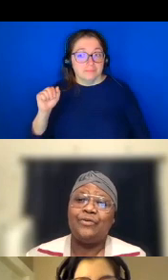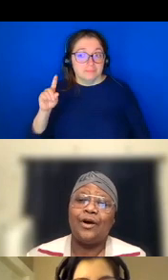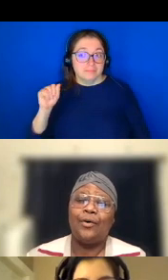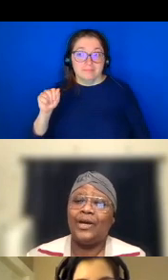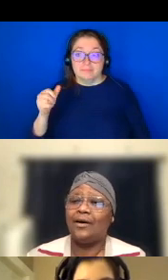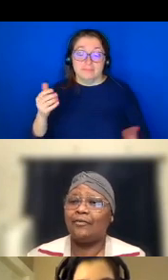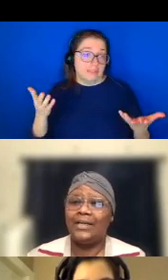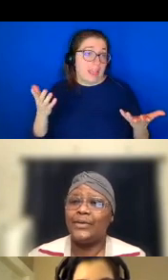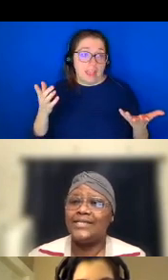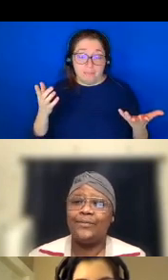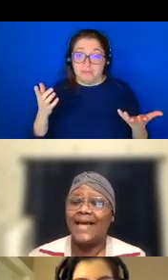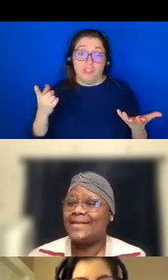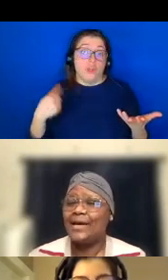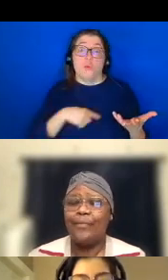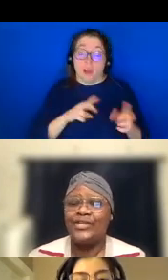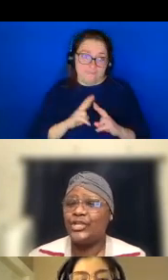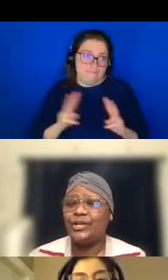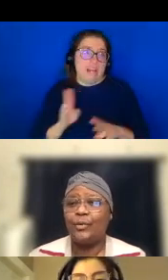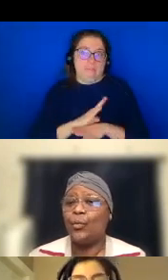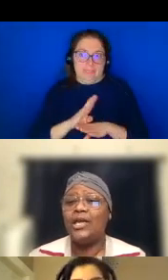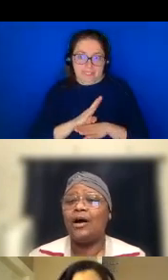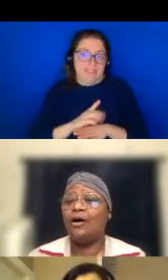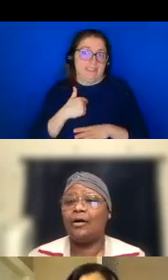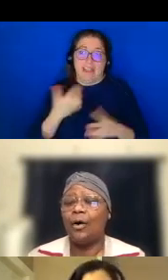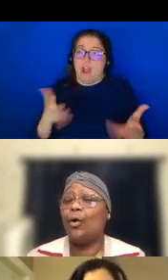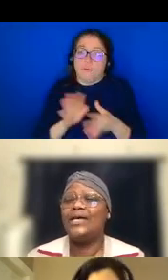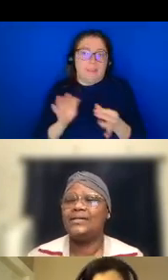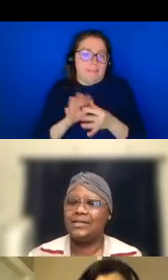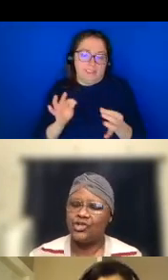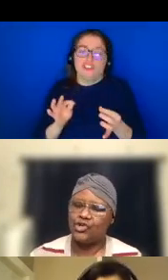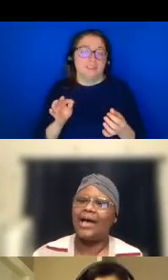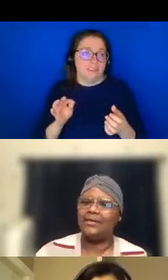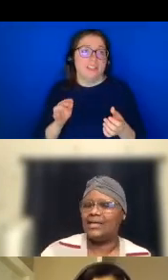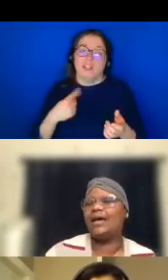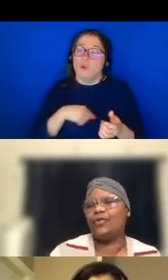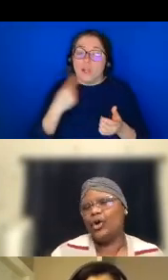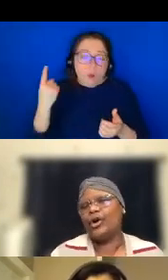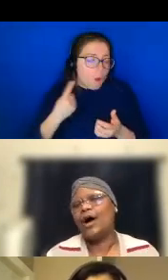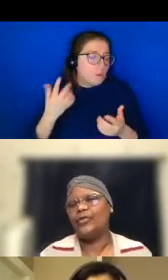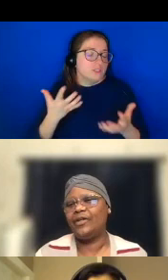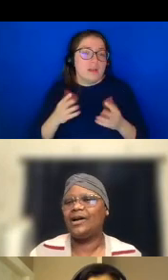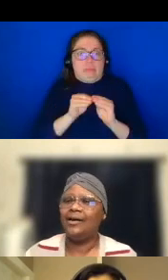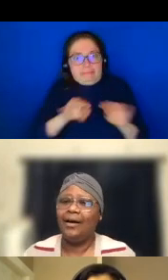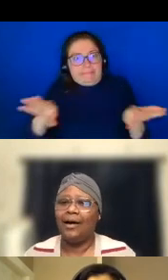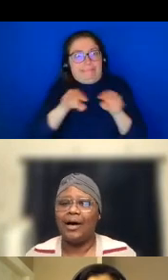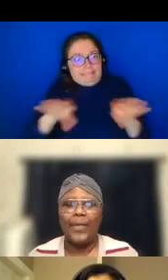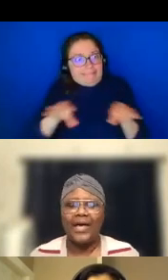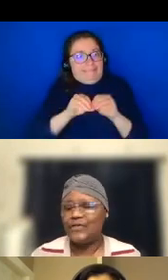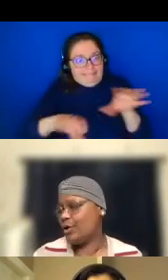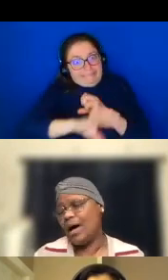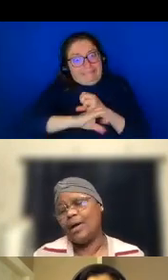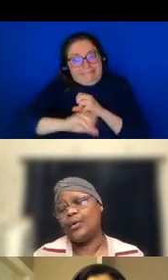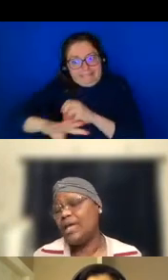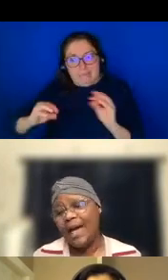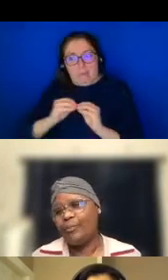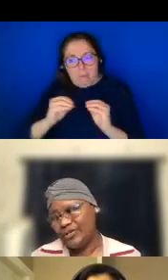you know, we are really busy, but as I mentioned, we are always trying to get the word out there. And so